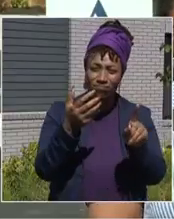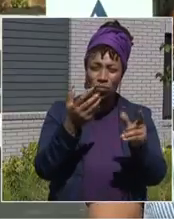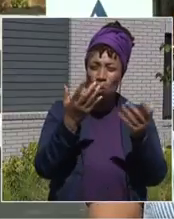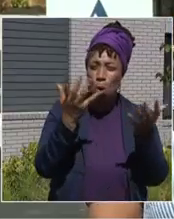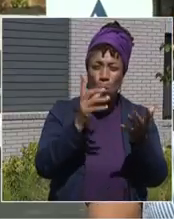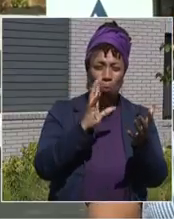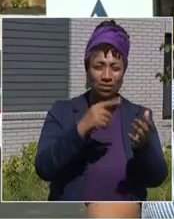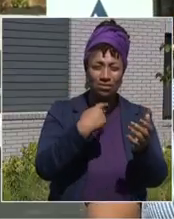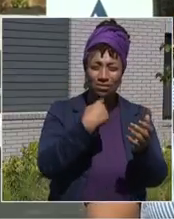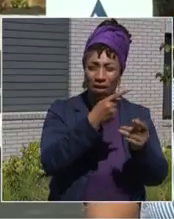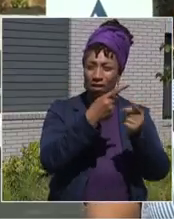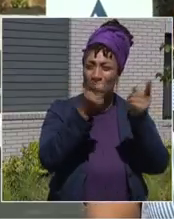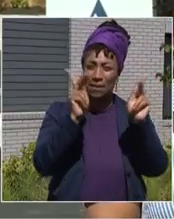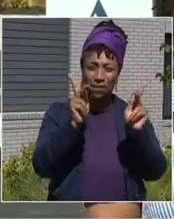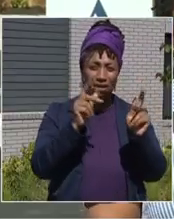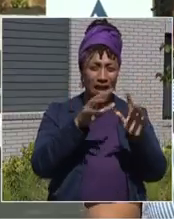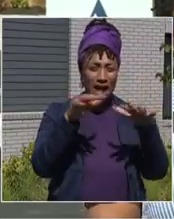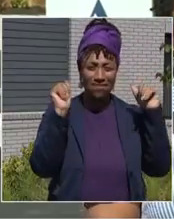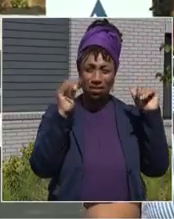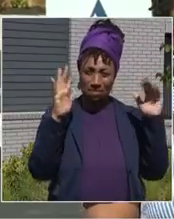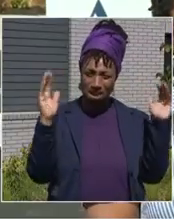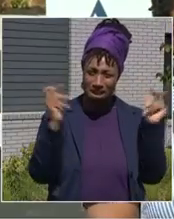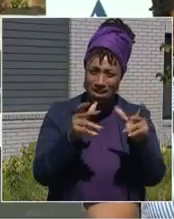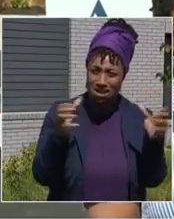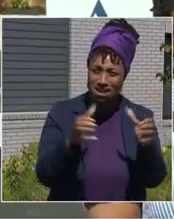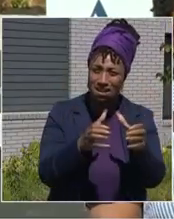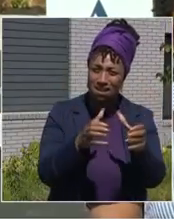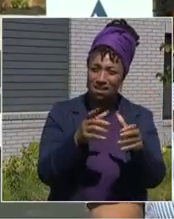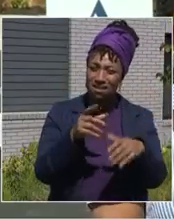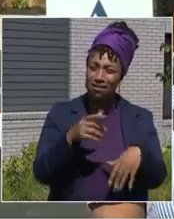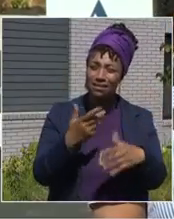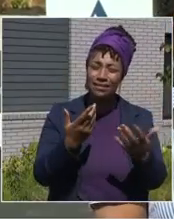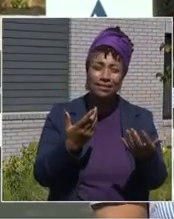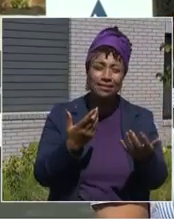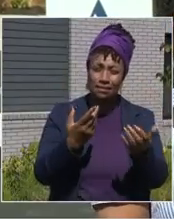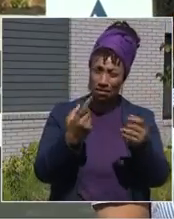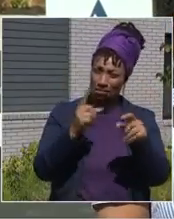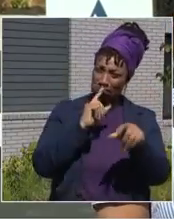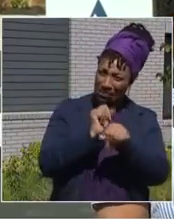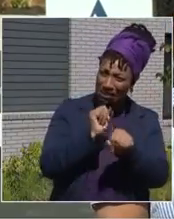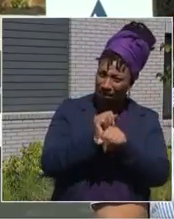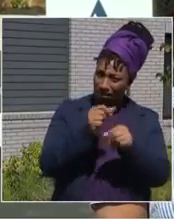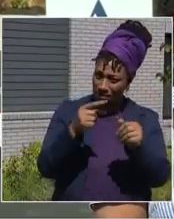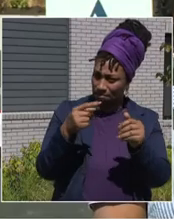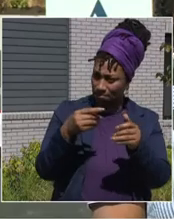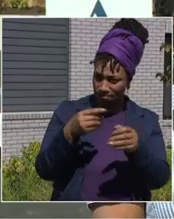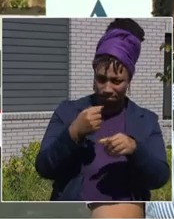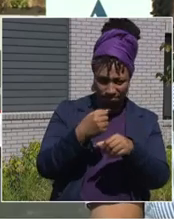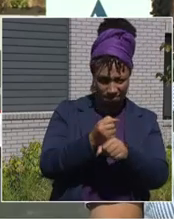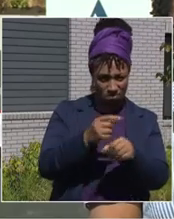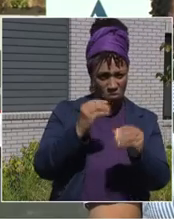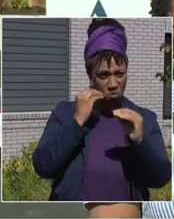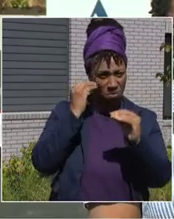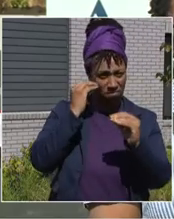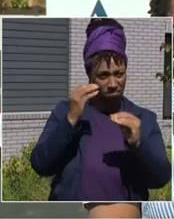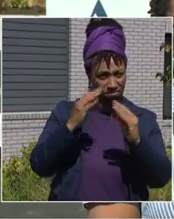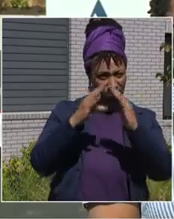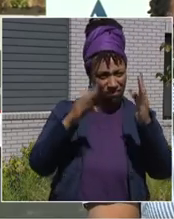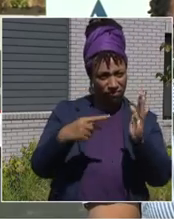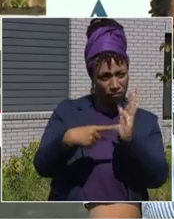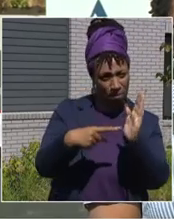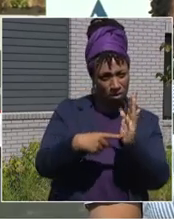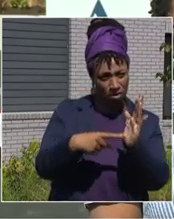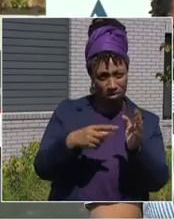the district, but making it affordable for generation. We talk about generational wealth and whatnot. Sure. But providing